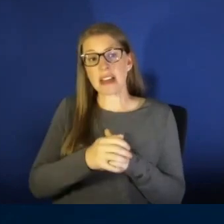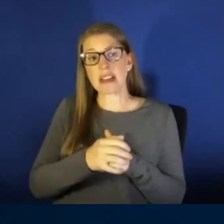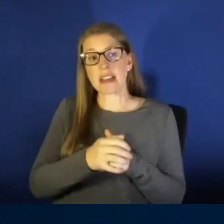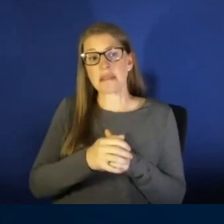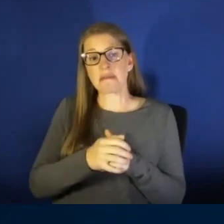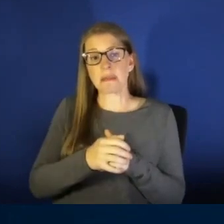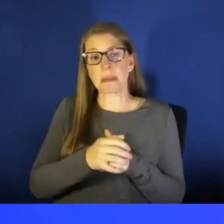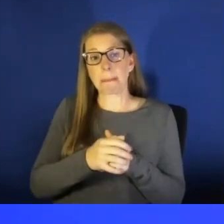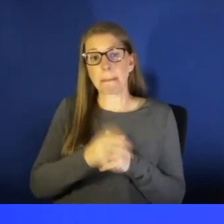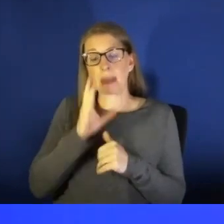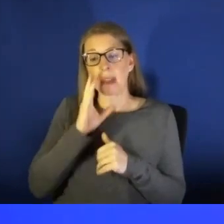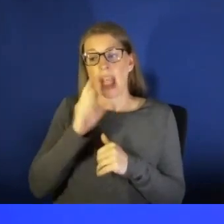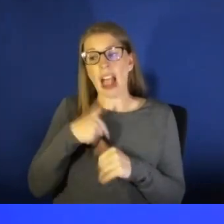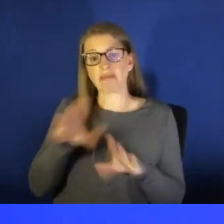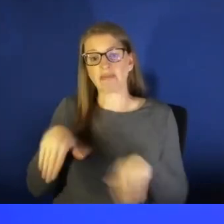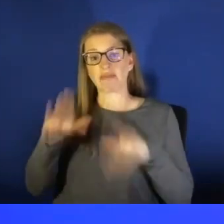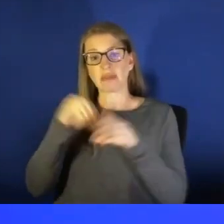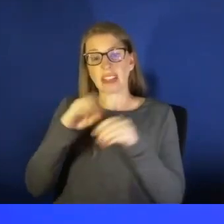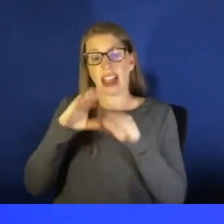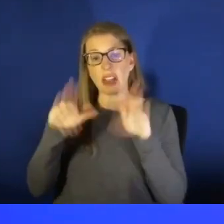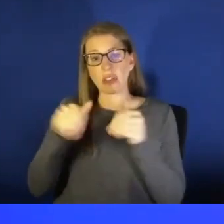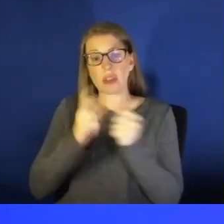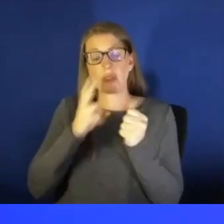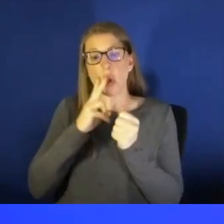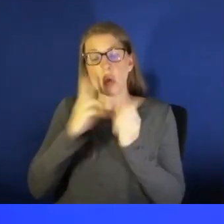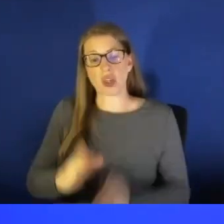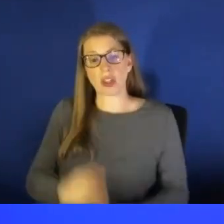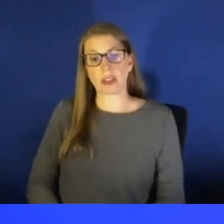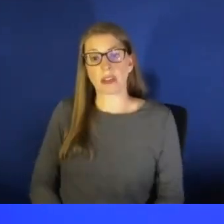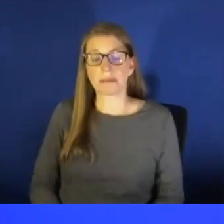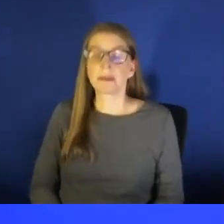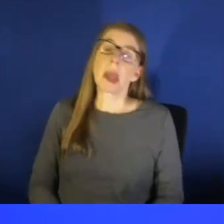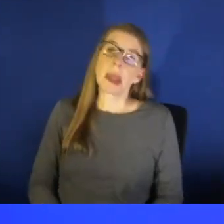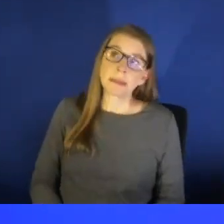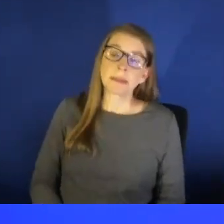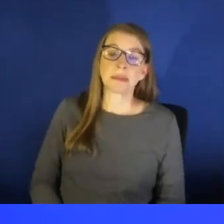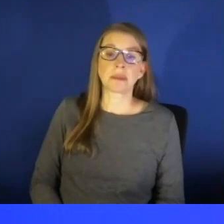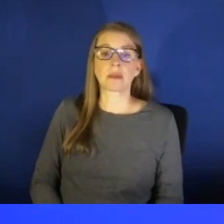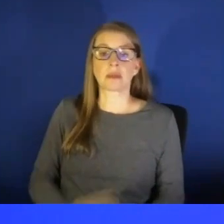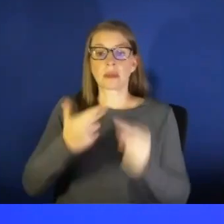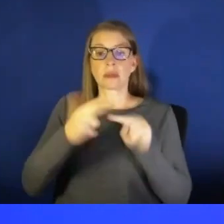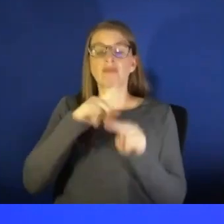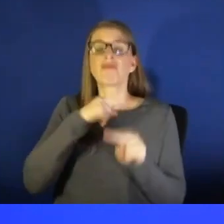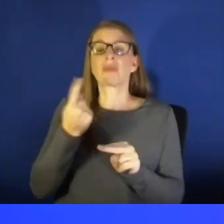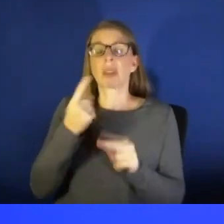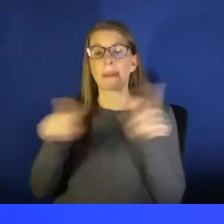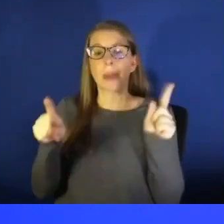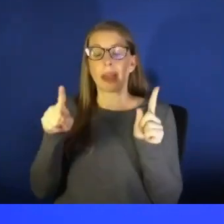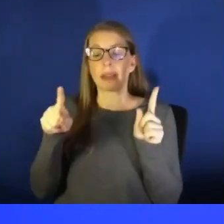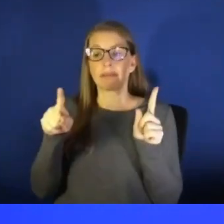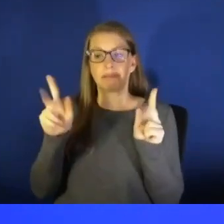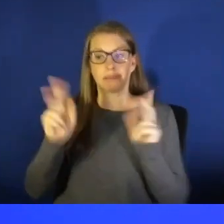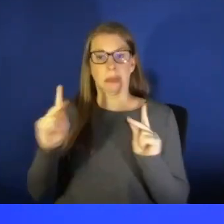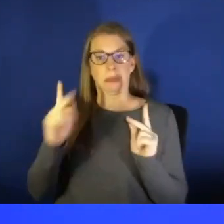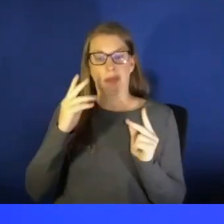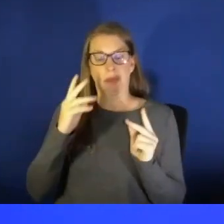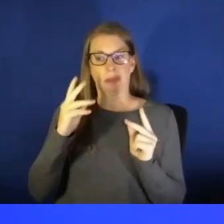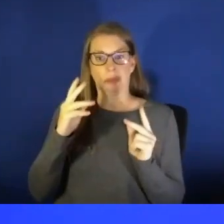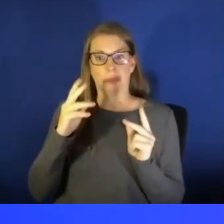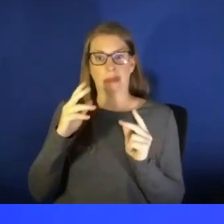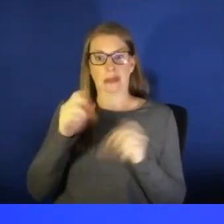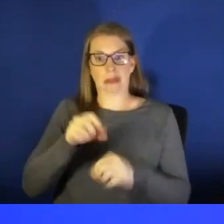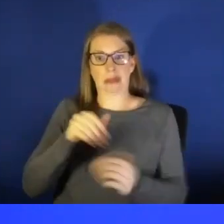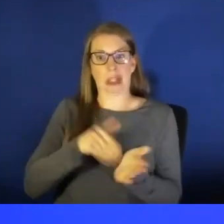did. Certainly there is increased risk, but nobody really knows how bad that risk